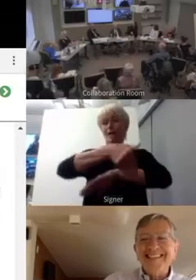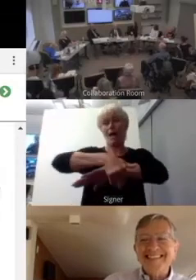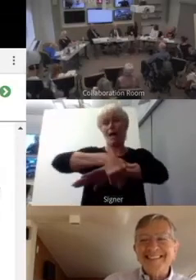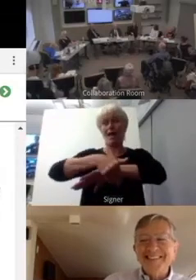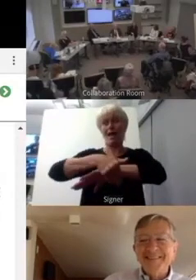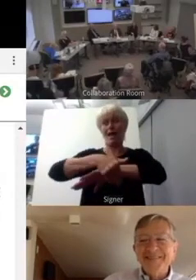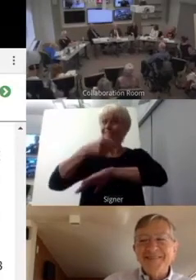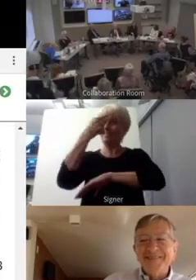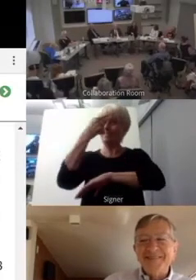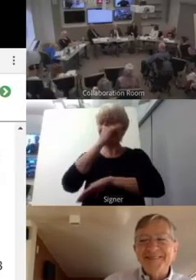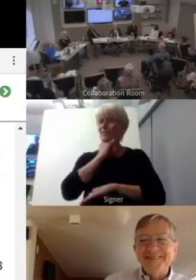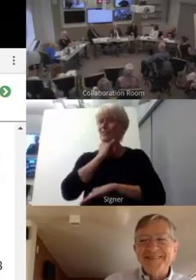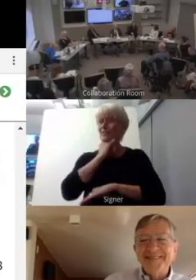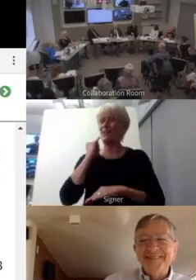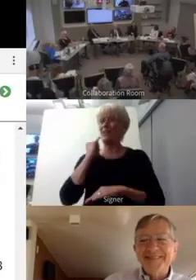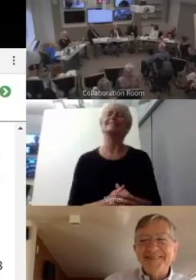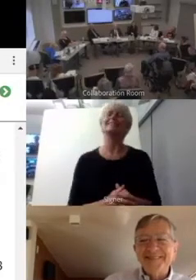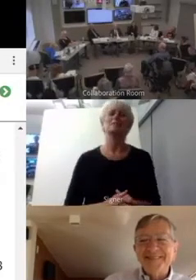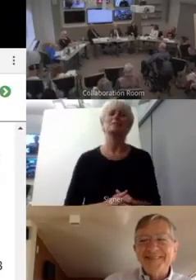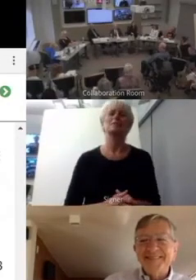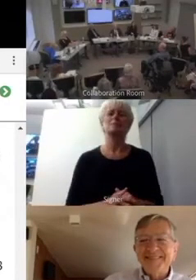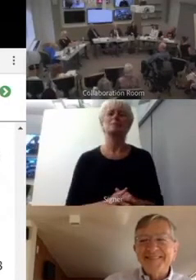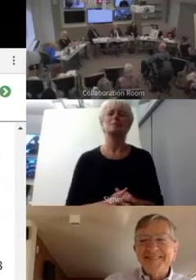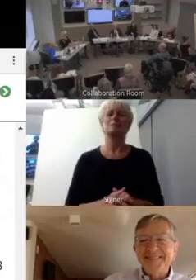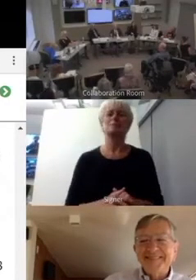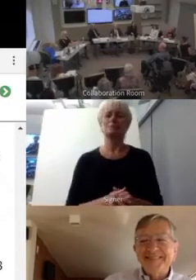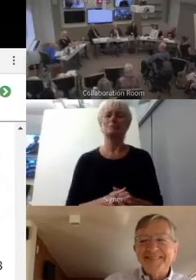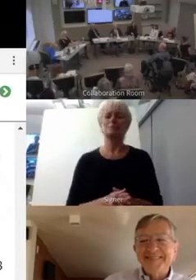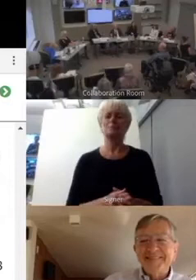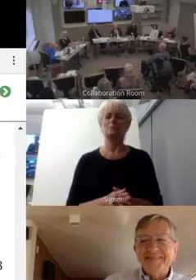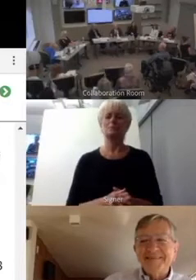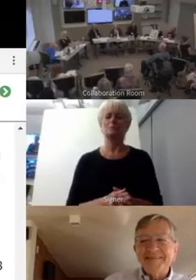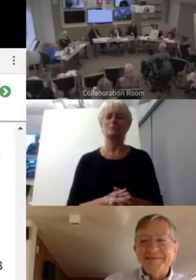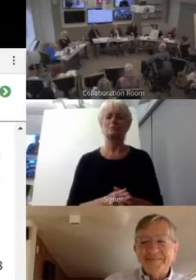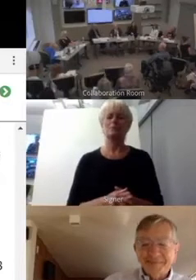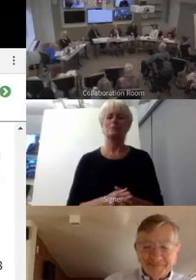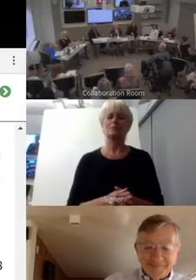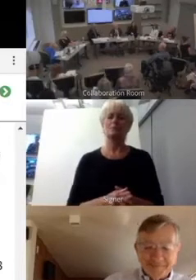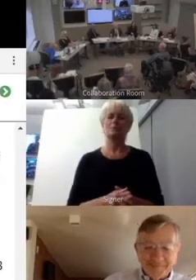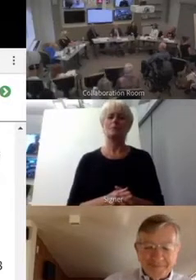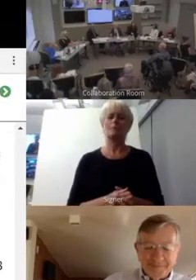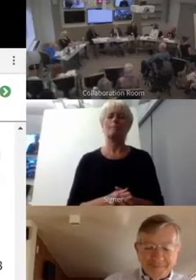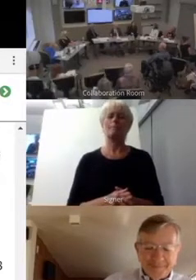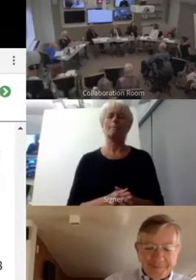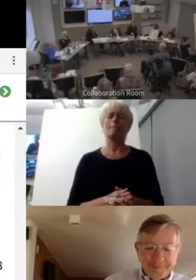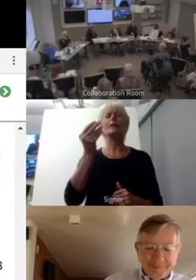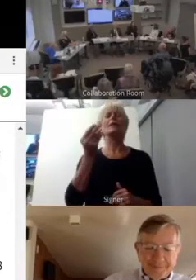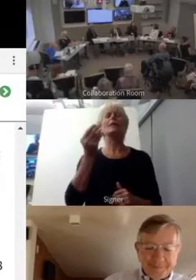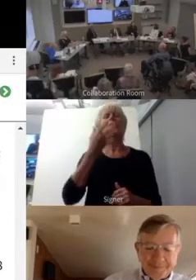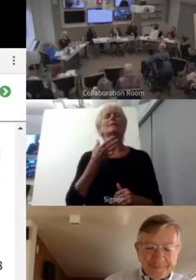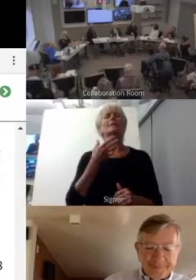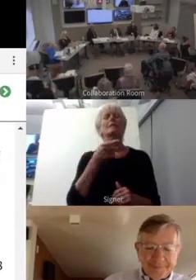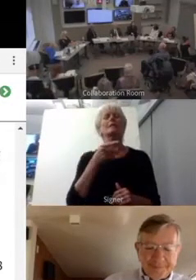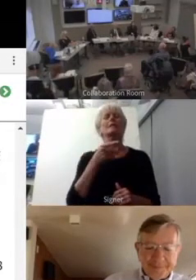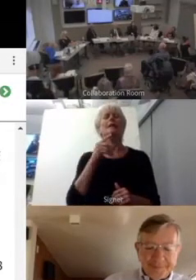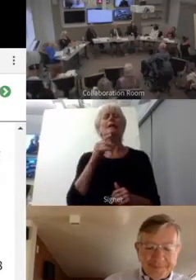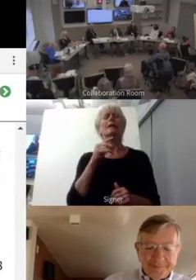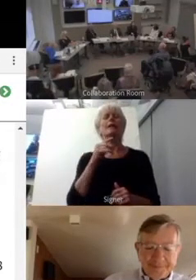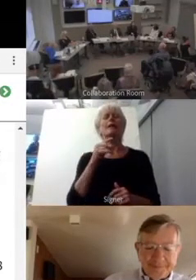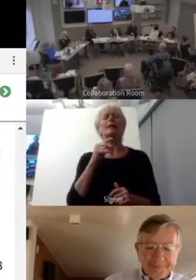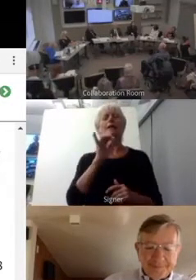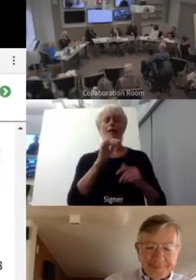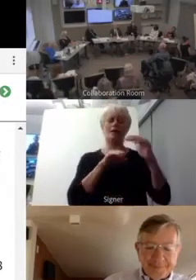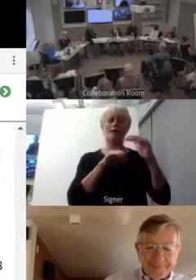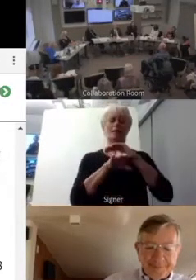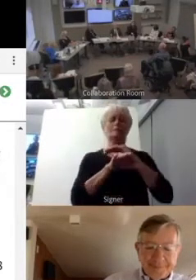So tell us first, can you tell us a bit about the accessibility chapter in